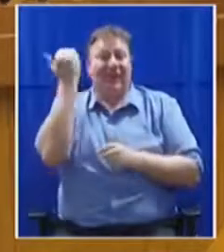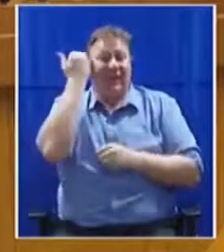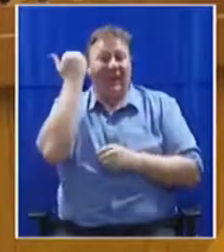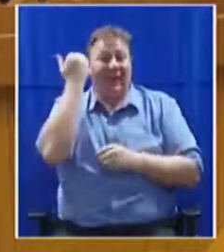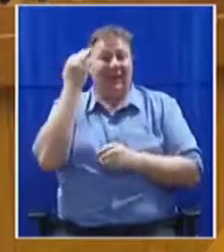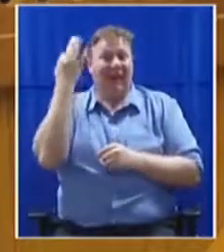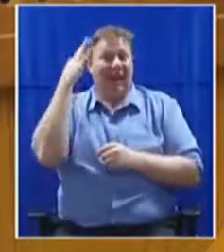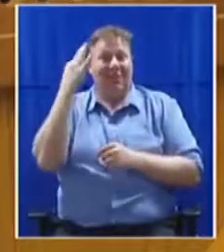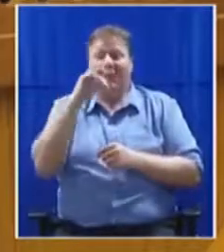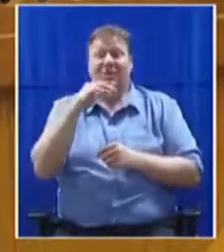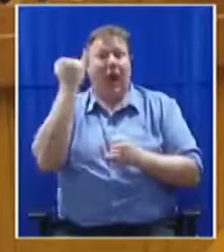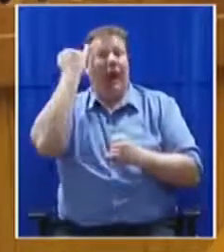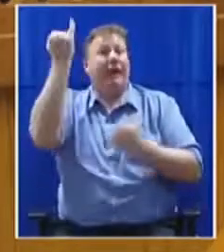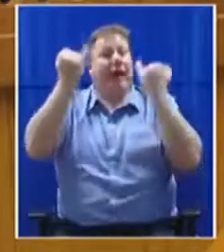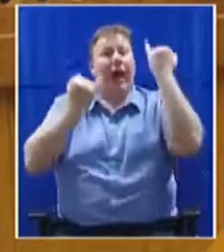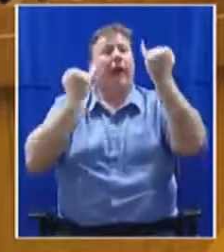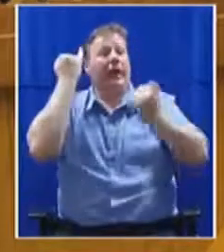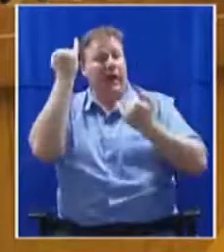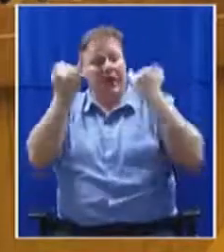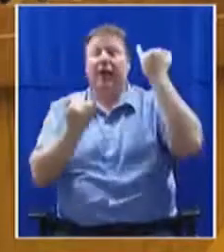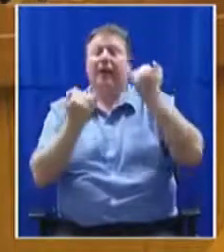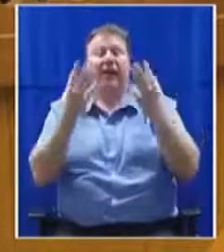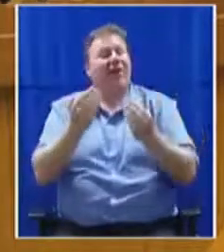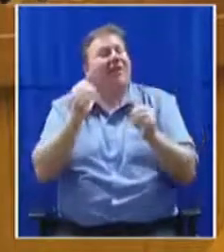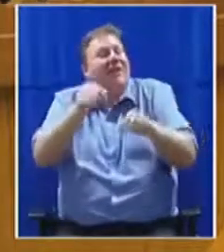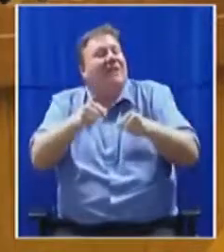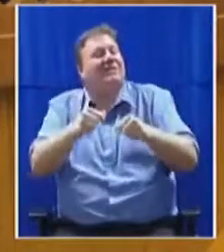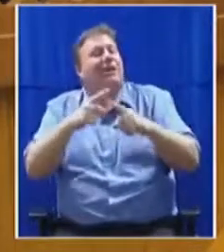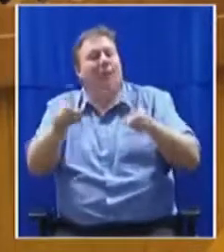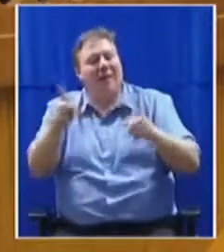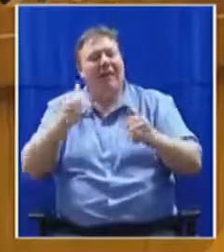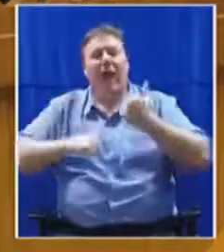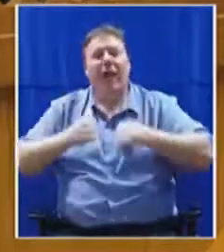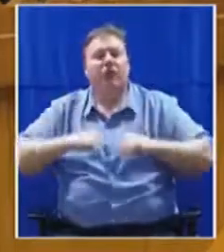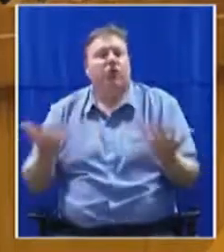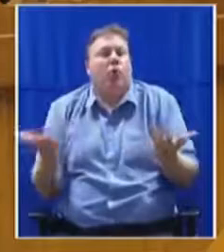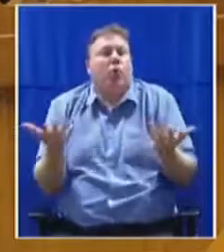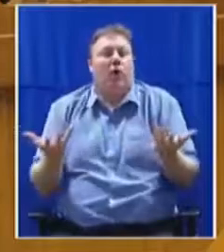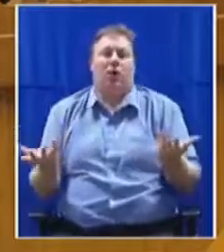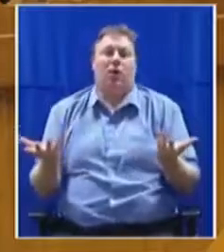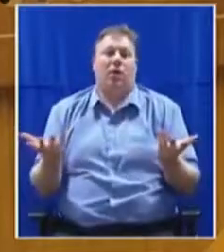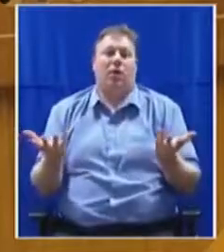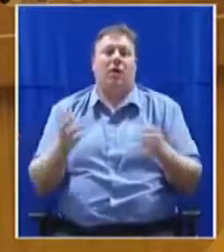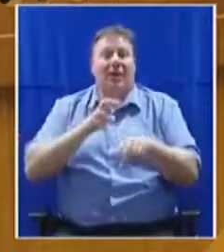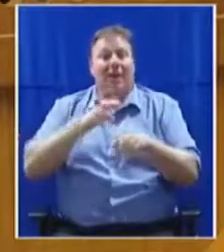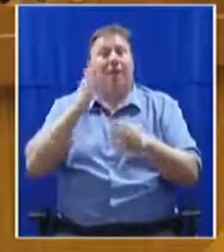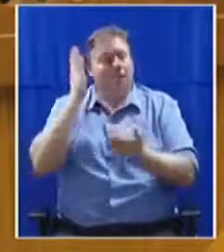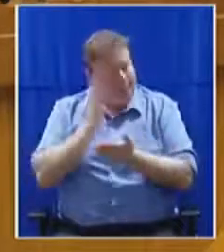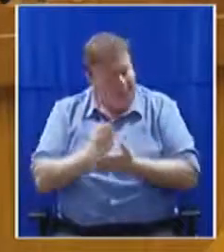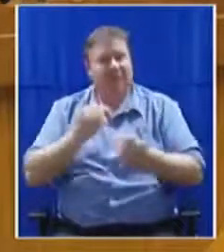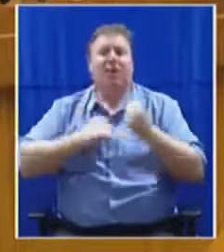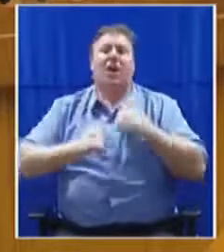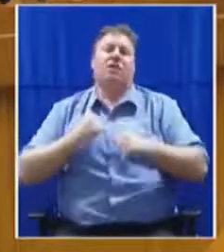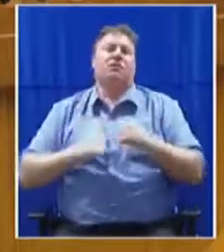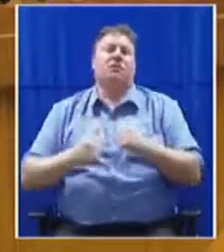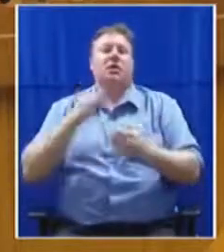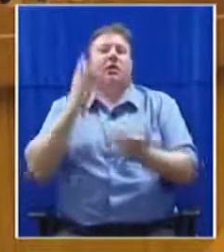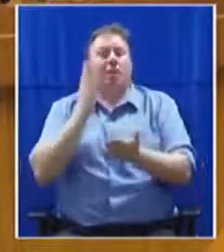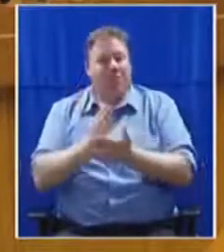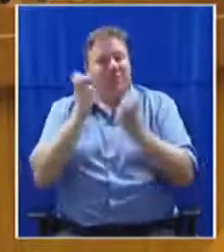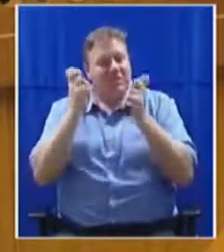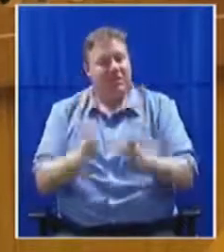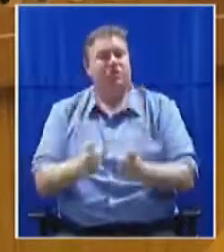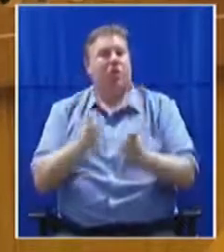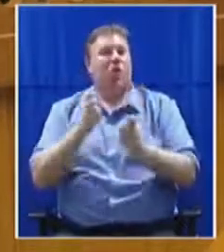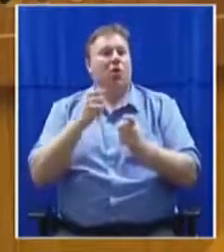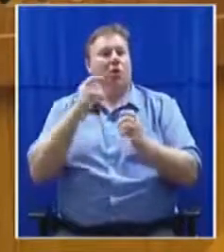short on ideas. What it's been short on is action. We must act. We must have the courage to make tough choices,